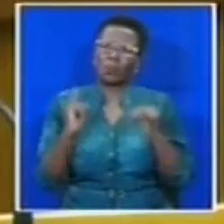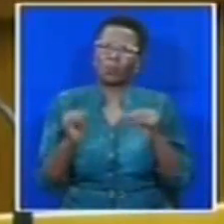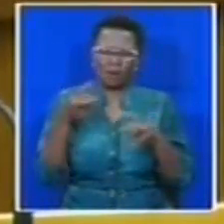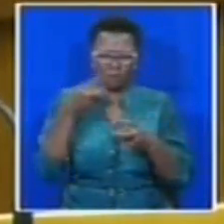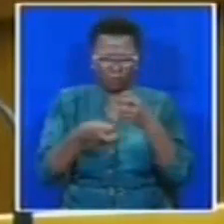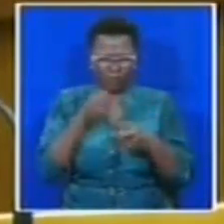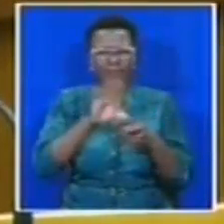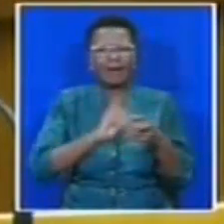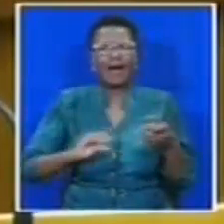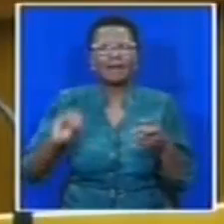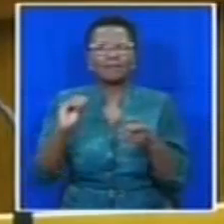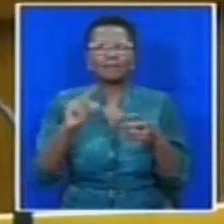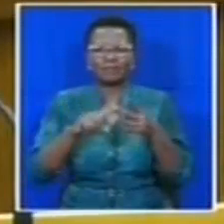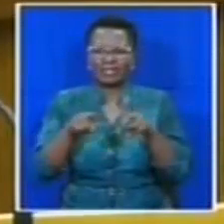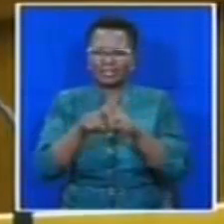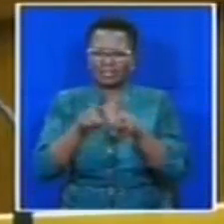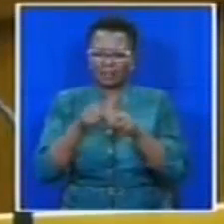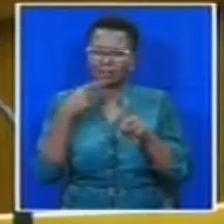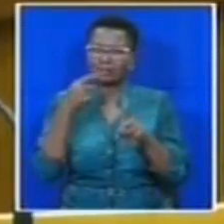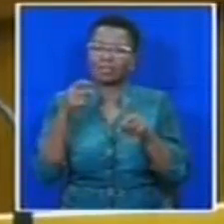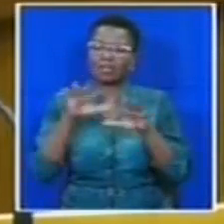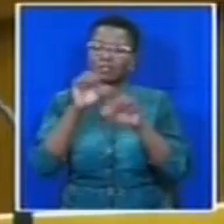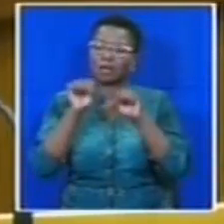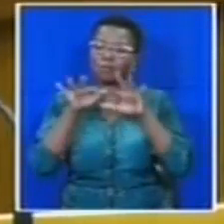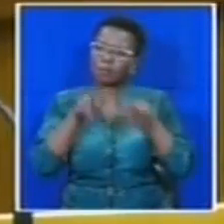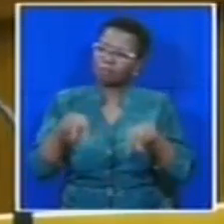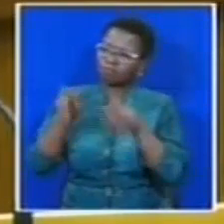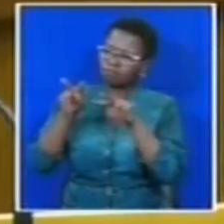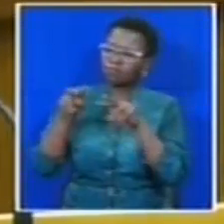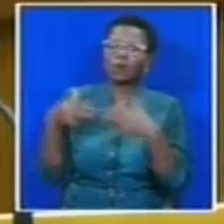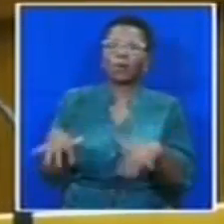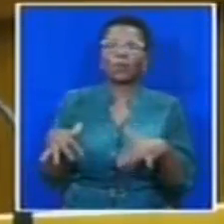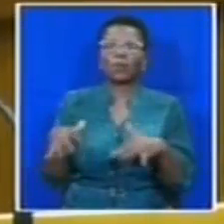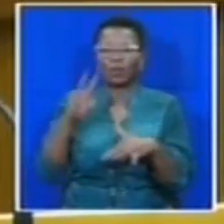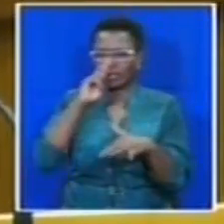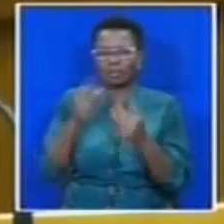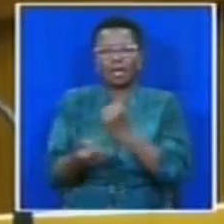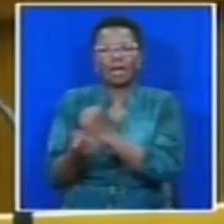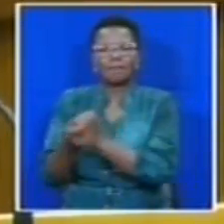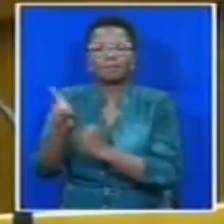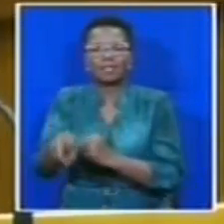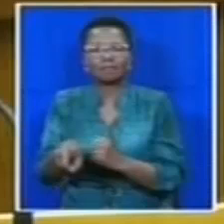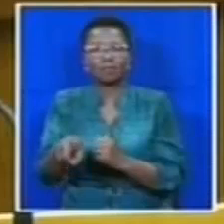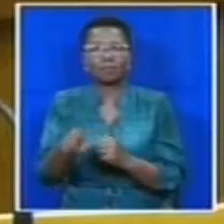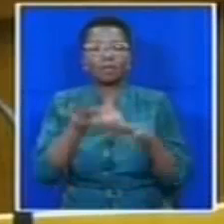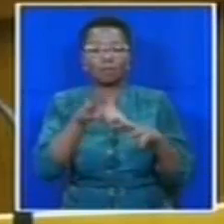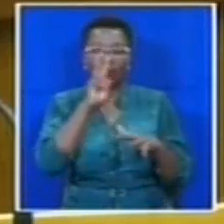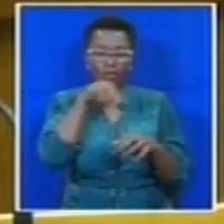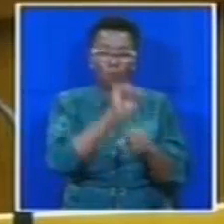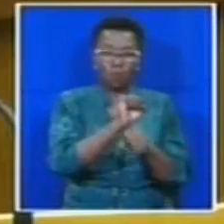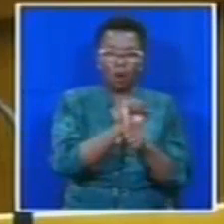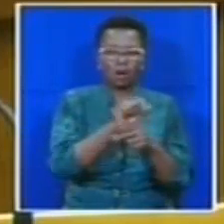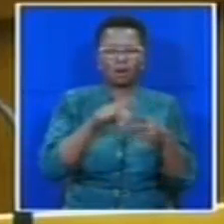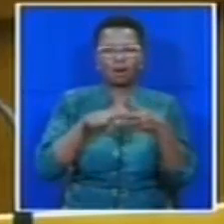diverse interests and expectations of South Africans. Those who need to work, those who want to